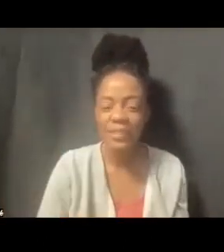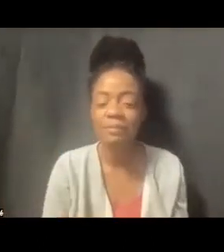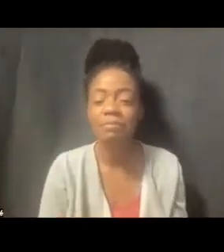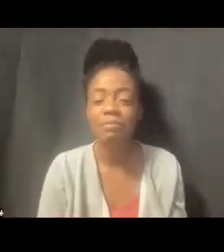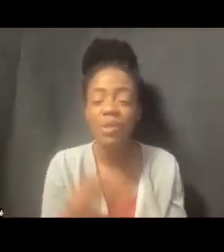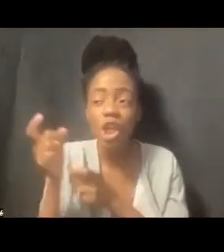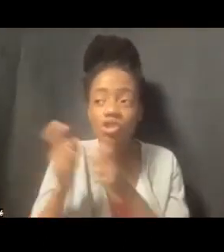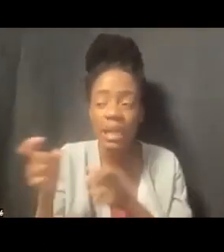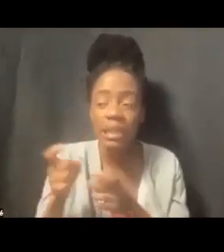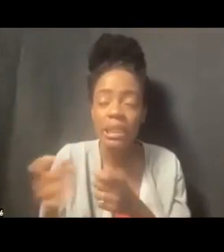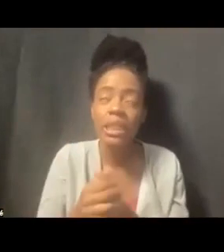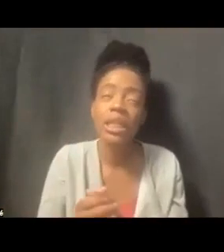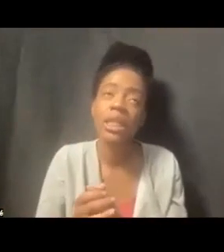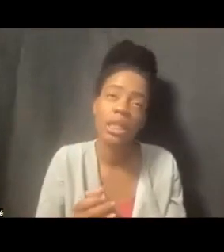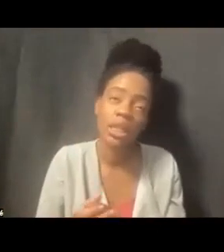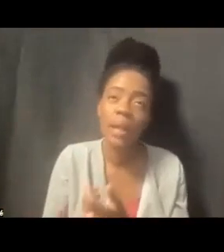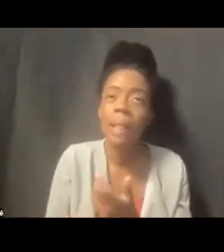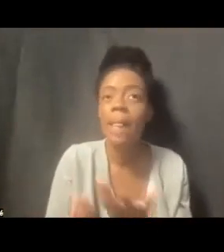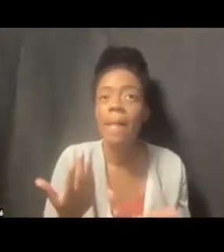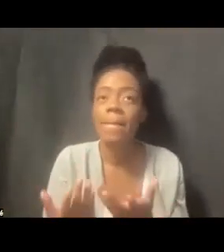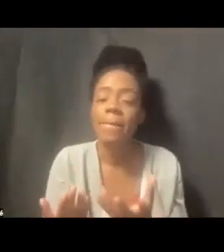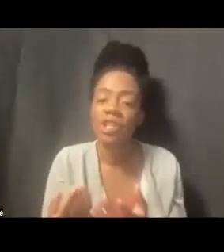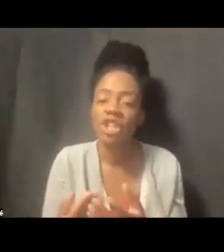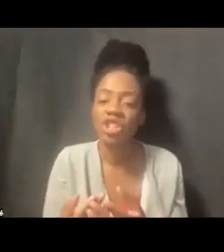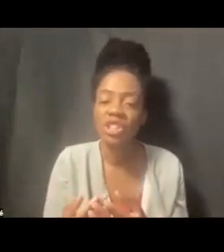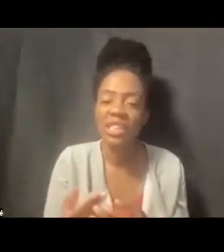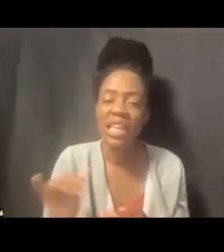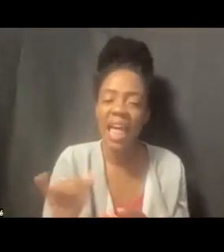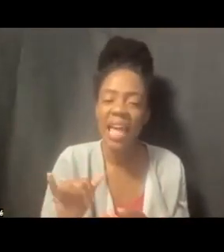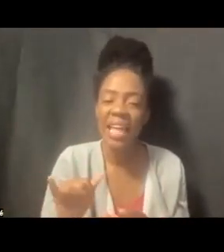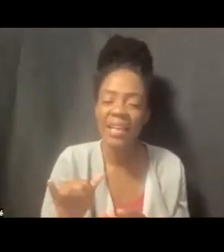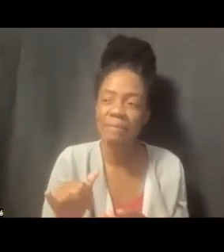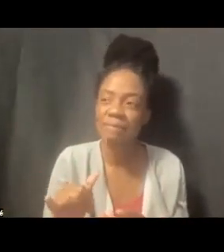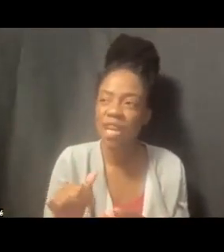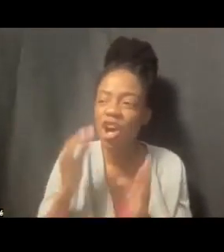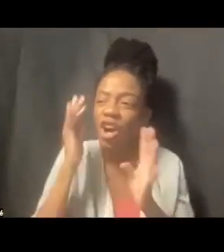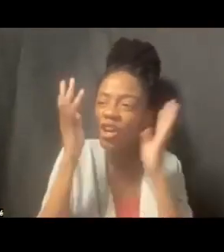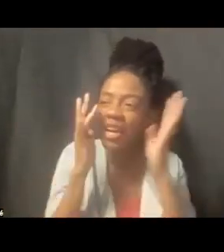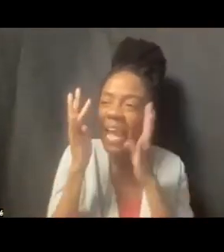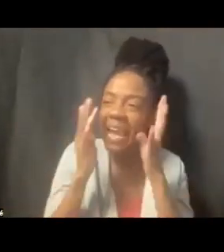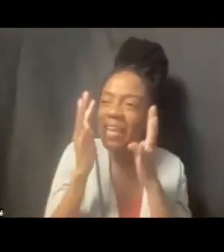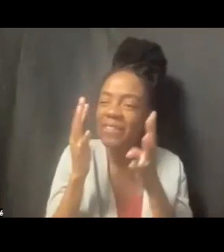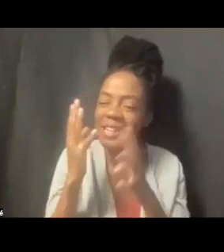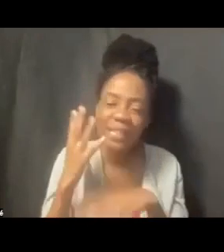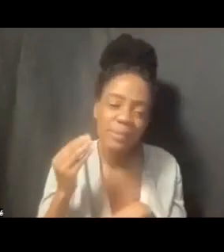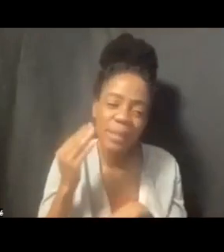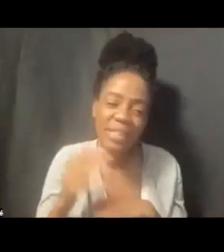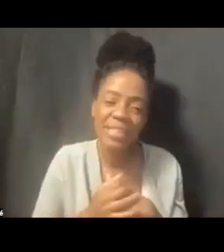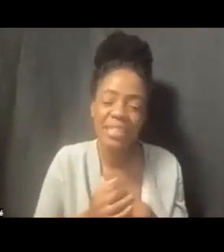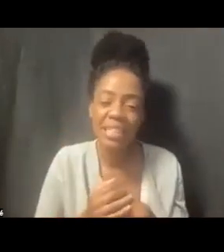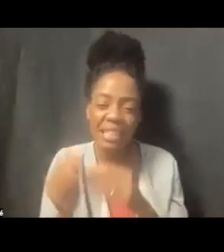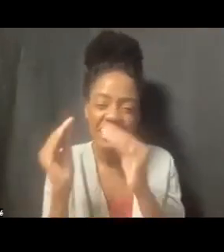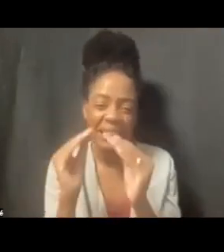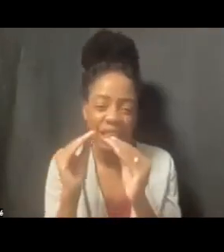Directing, again, it's just feeding something inside of me now. It's just so creative, and I really, really like that. Teaching